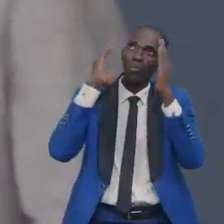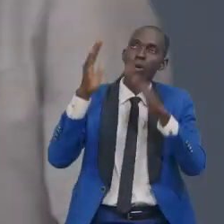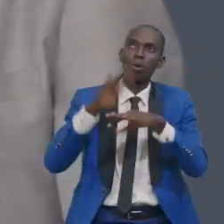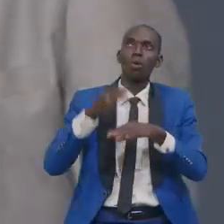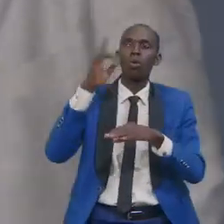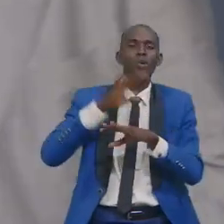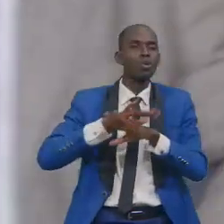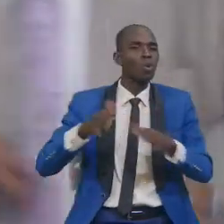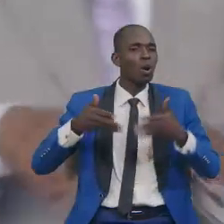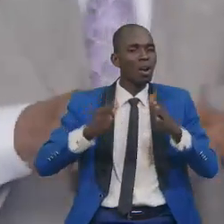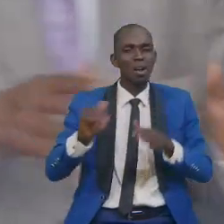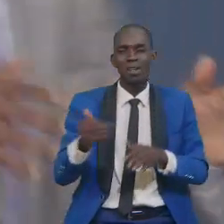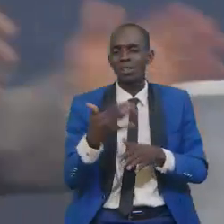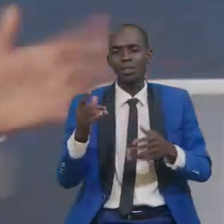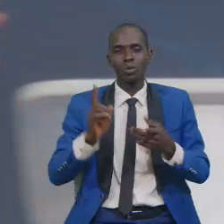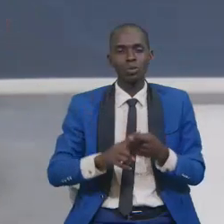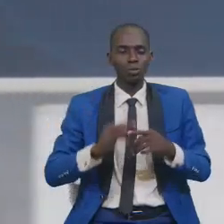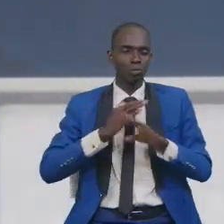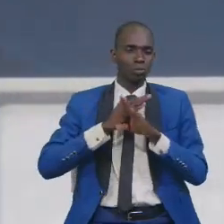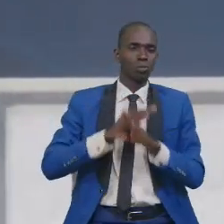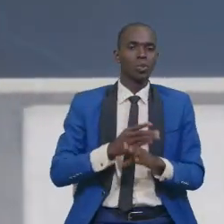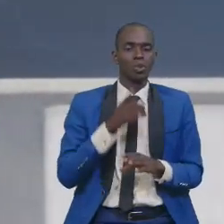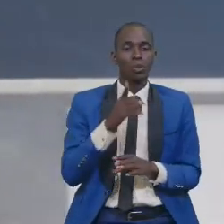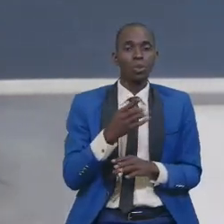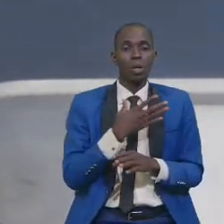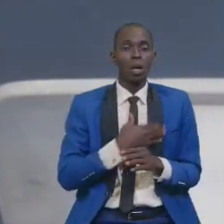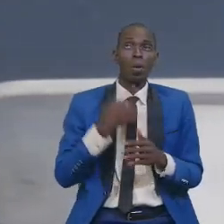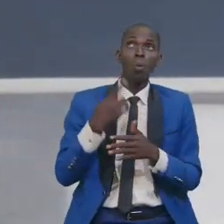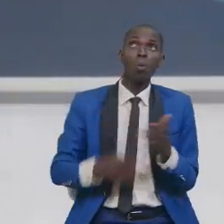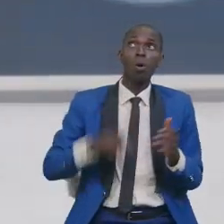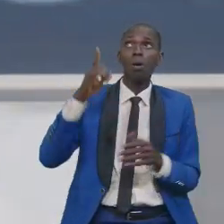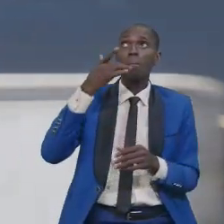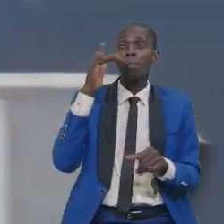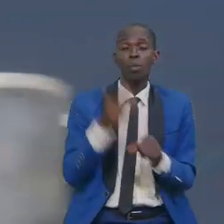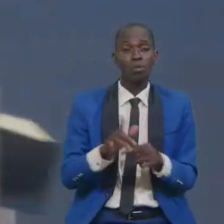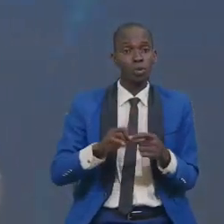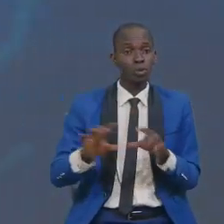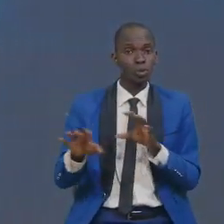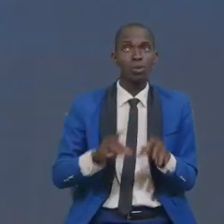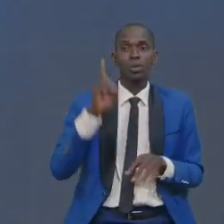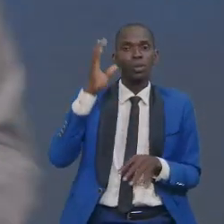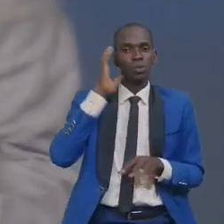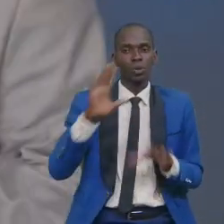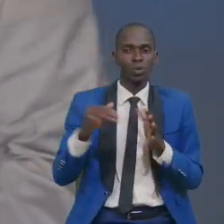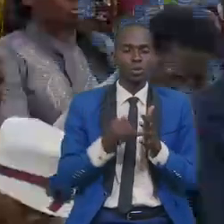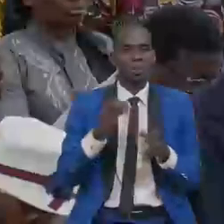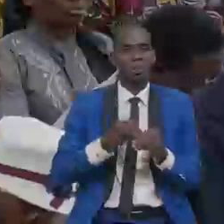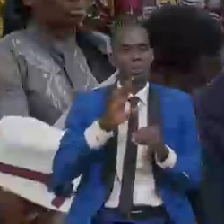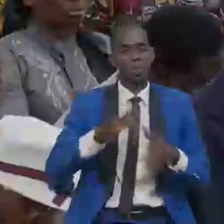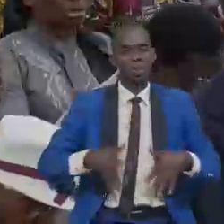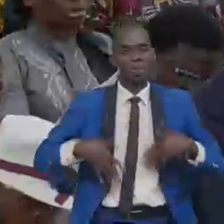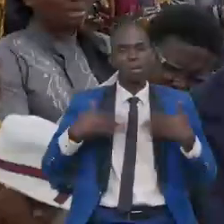and the almighty God and what he has promised to do he will do your life open your mouth open your mouth